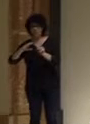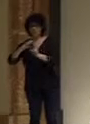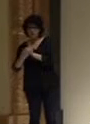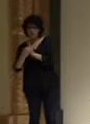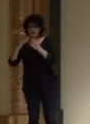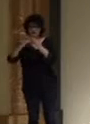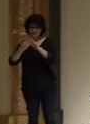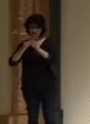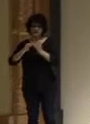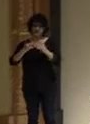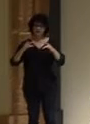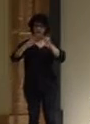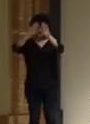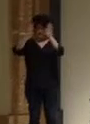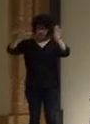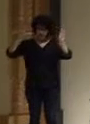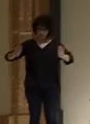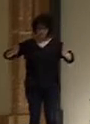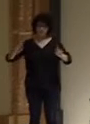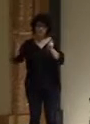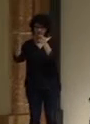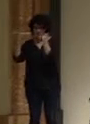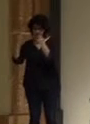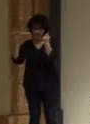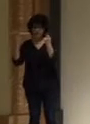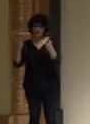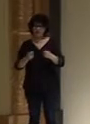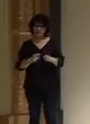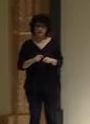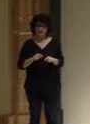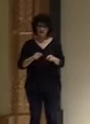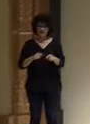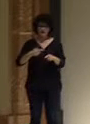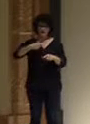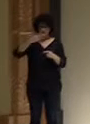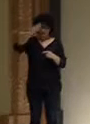and DDD Festival teams, we have all worked hard to make these days memorable.